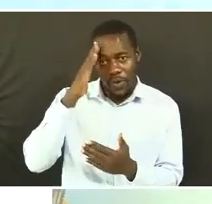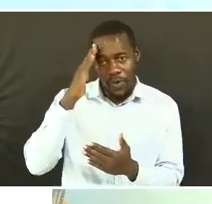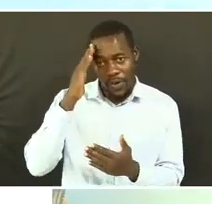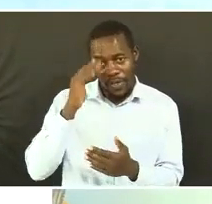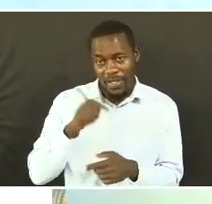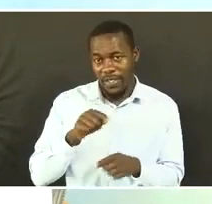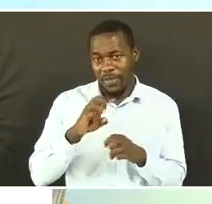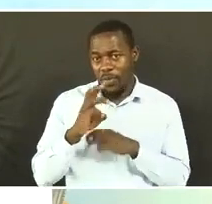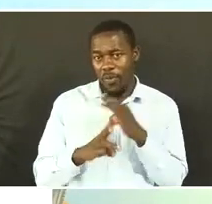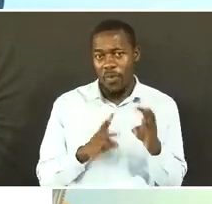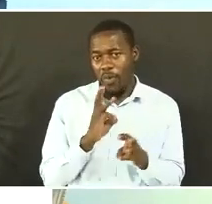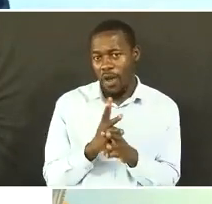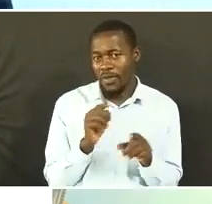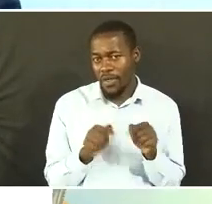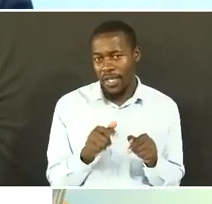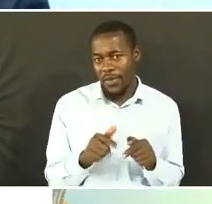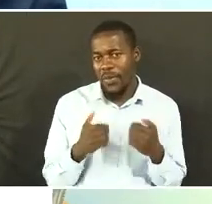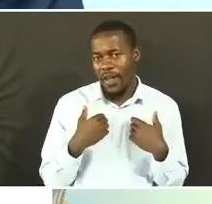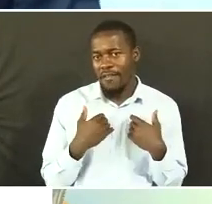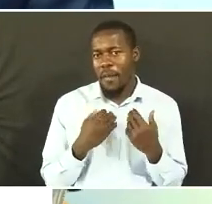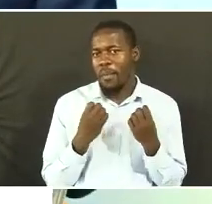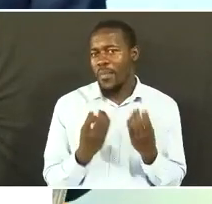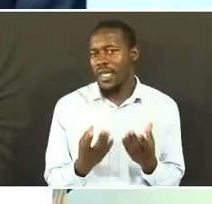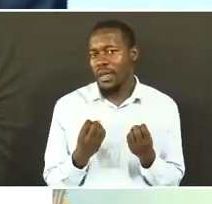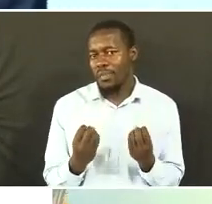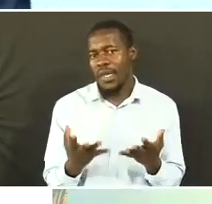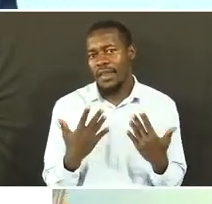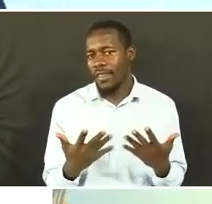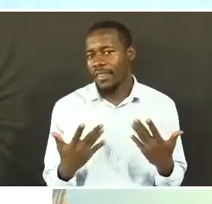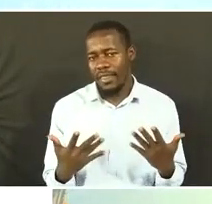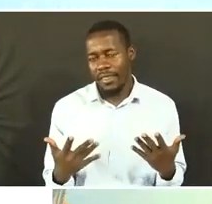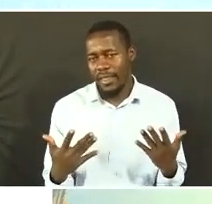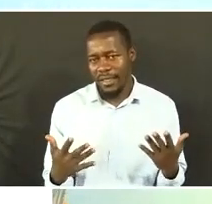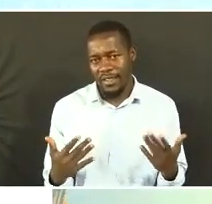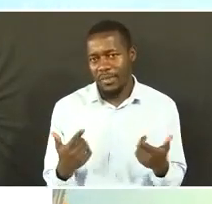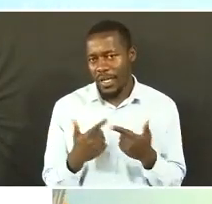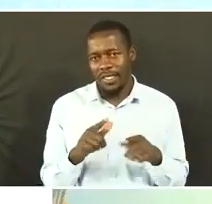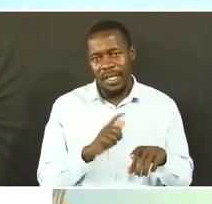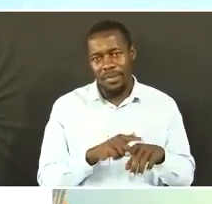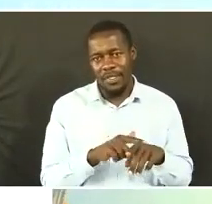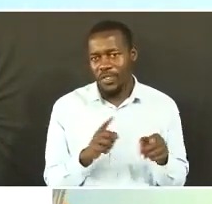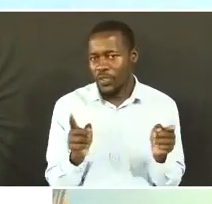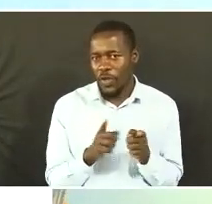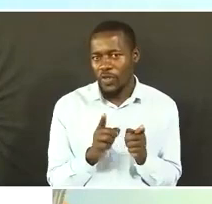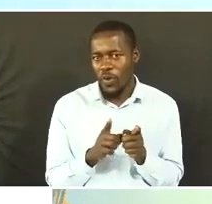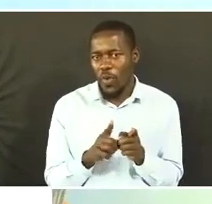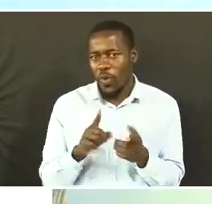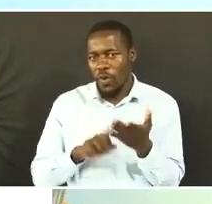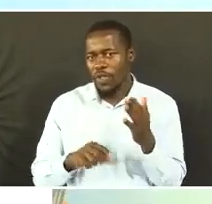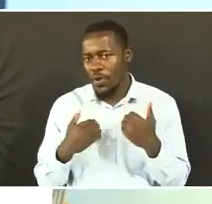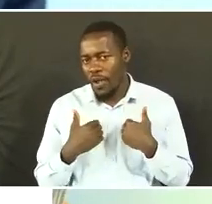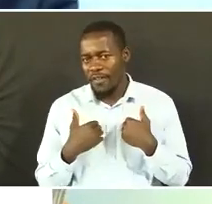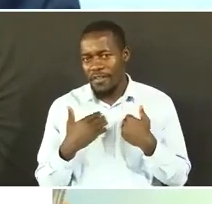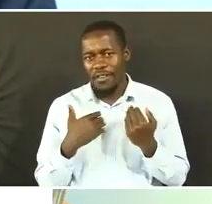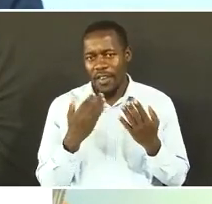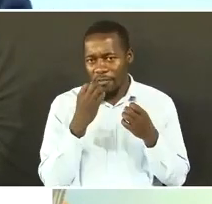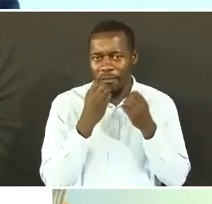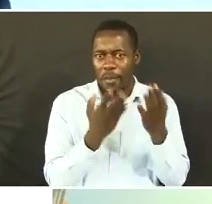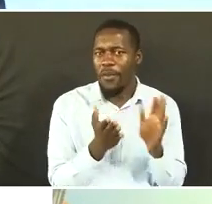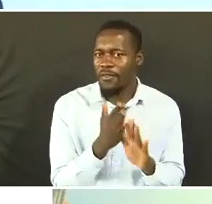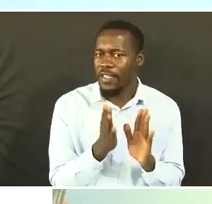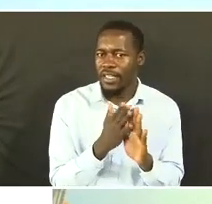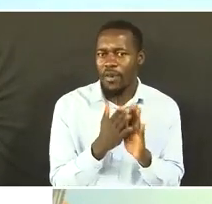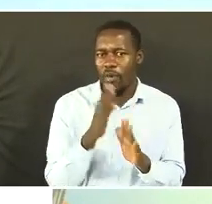machache. Whatever you want to tell us, make it short and snappy, or else stay with it. A friend